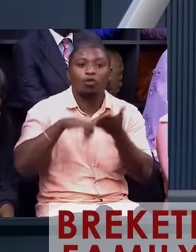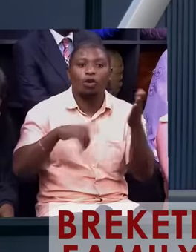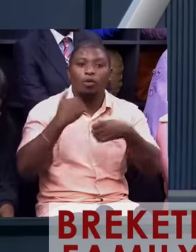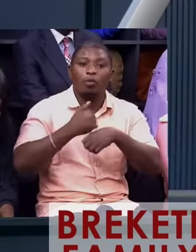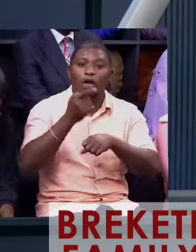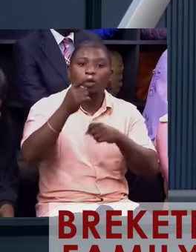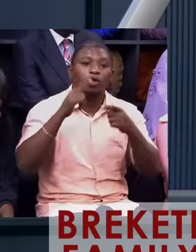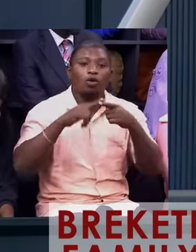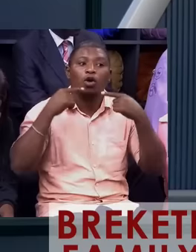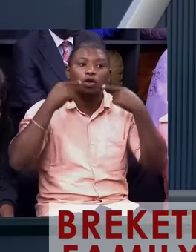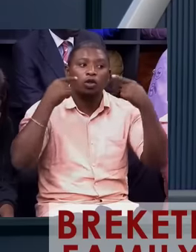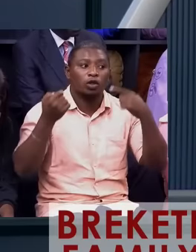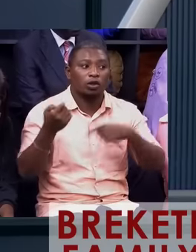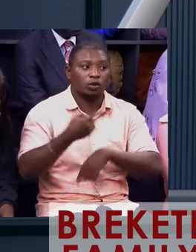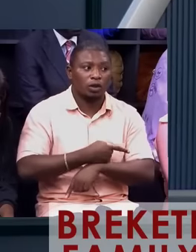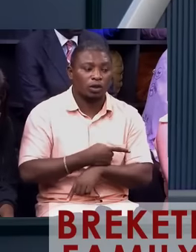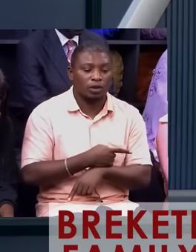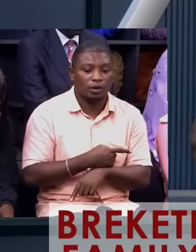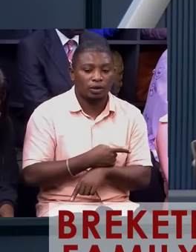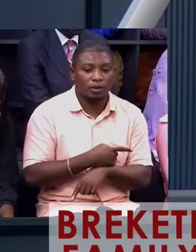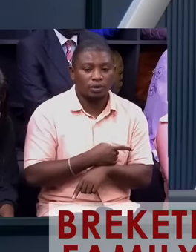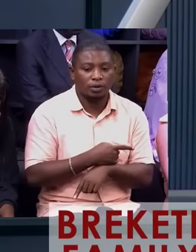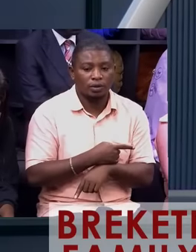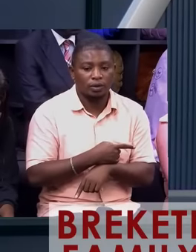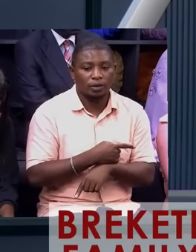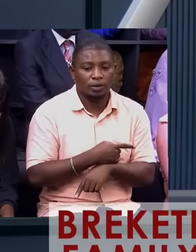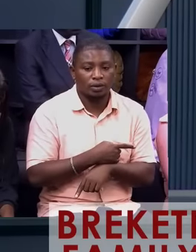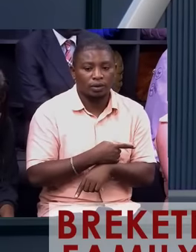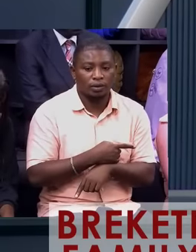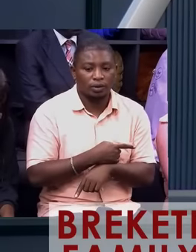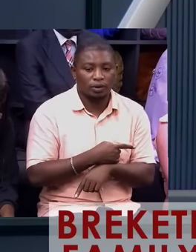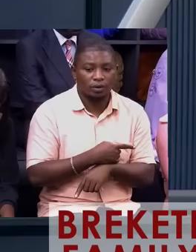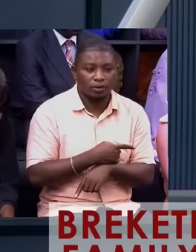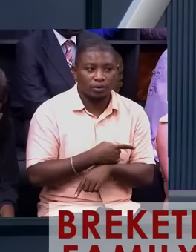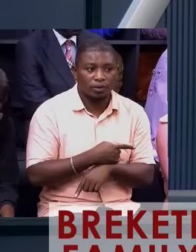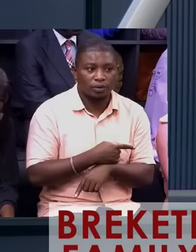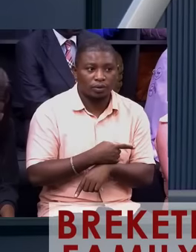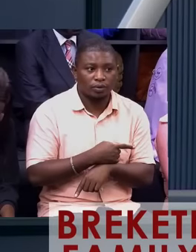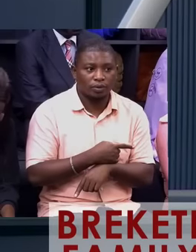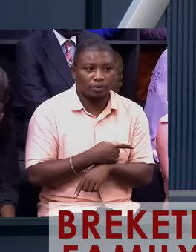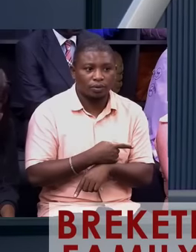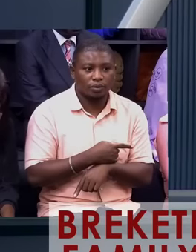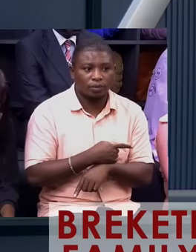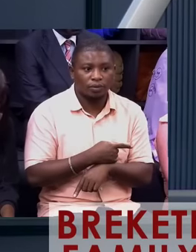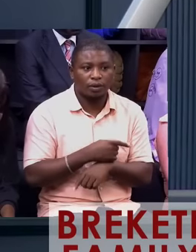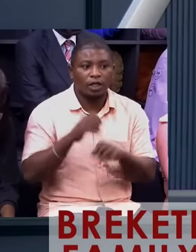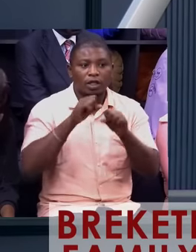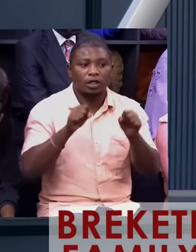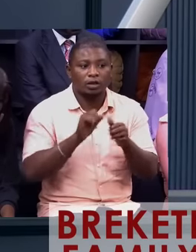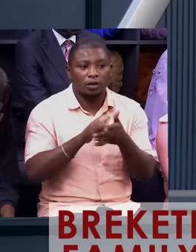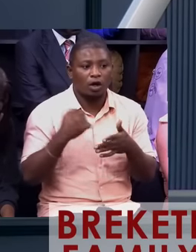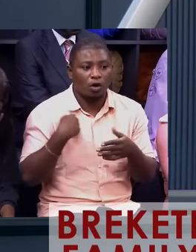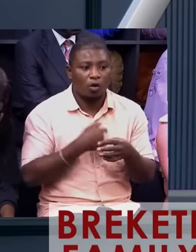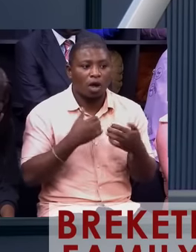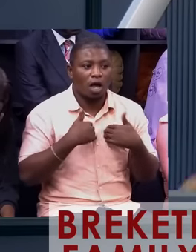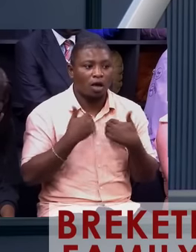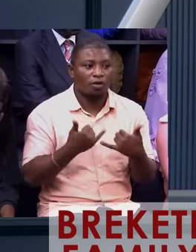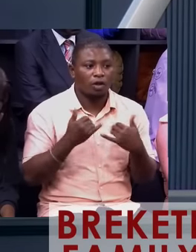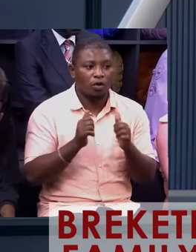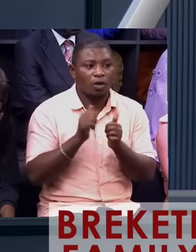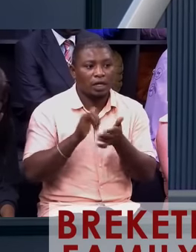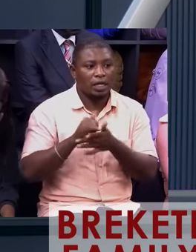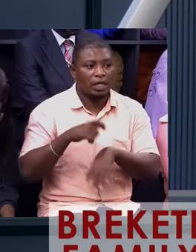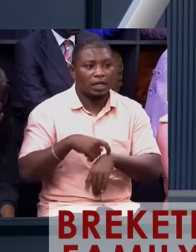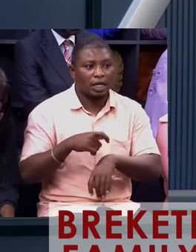perspective come somewhere come the system we get on Grand now with that time we